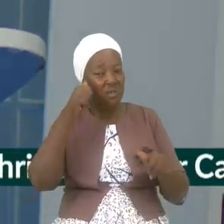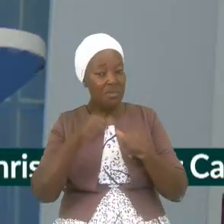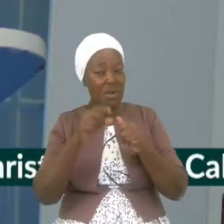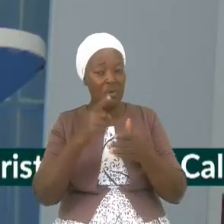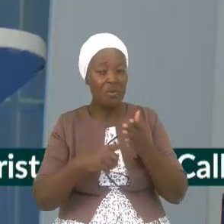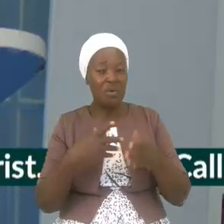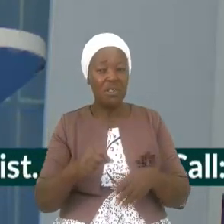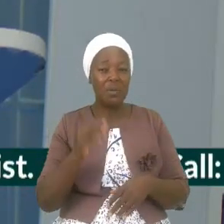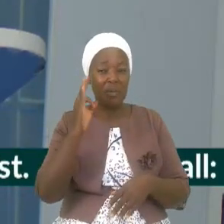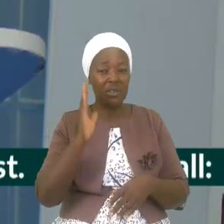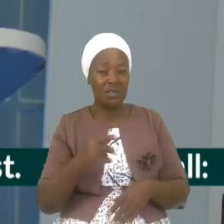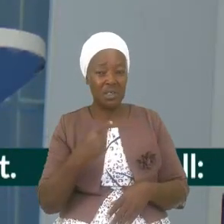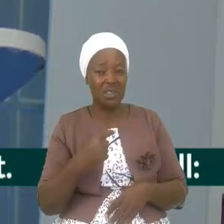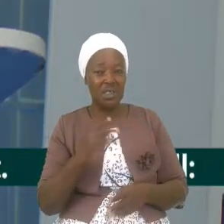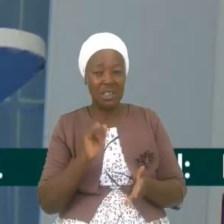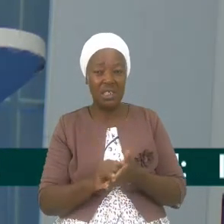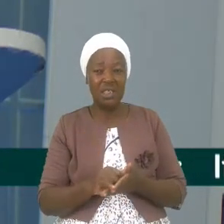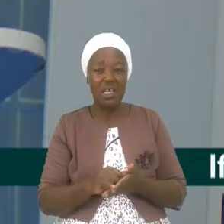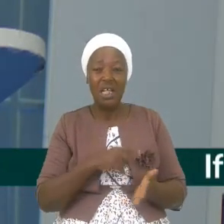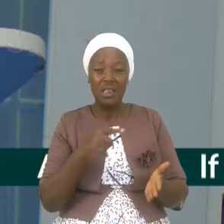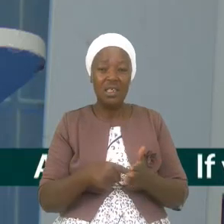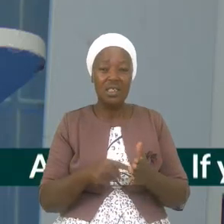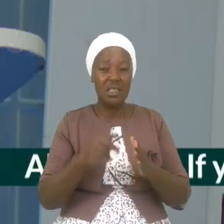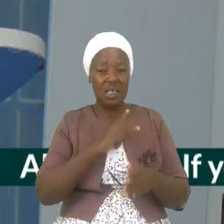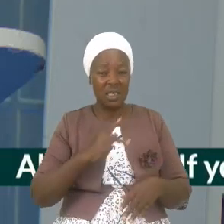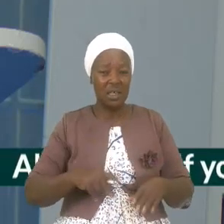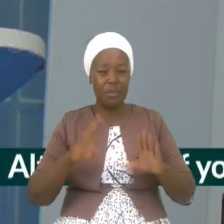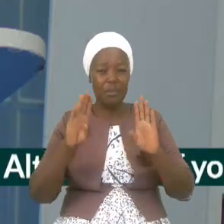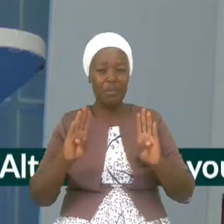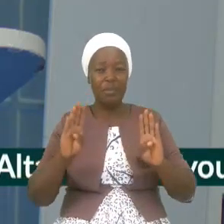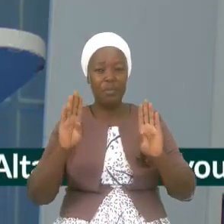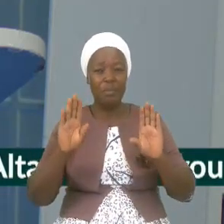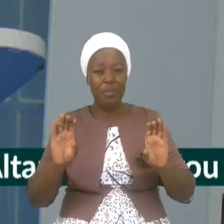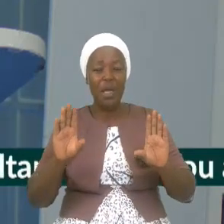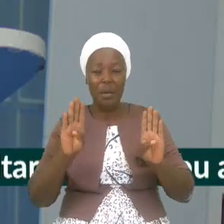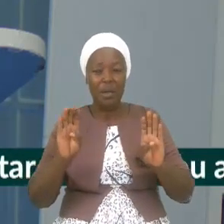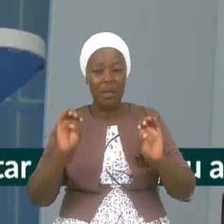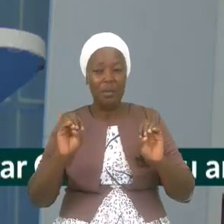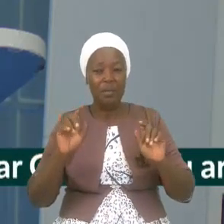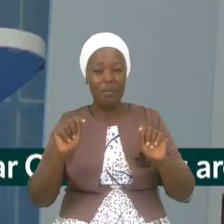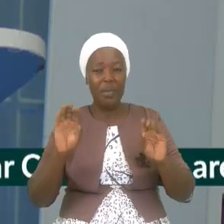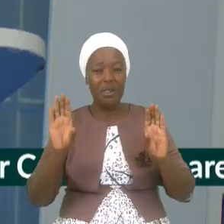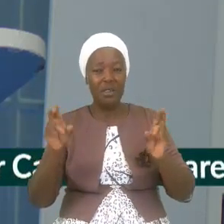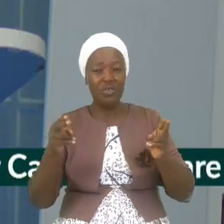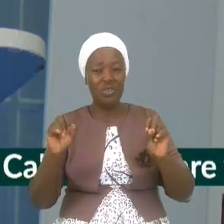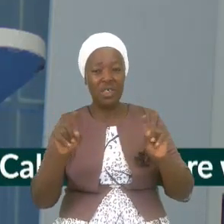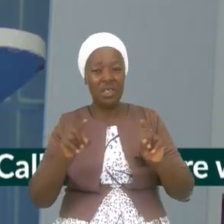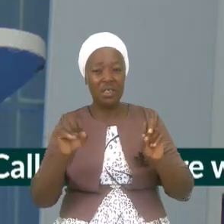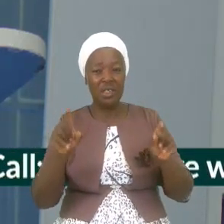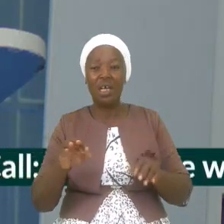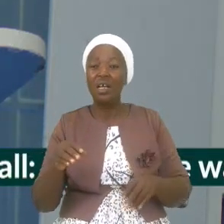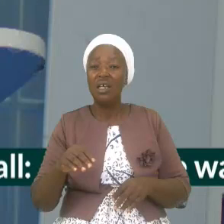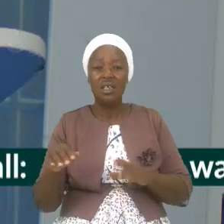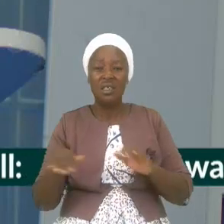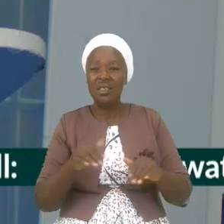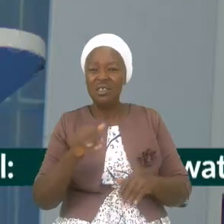Once you finish where you are, you can move to the next person close to you. I see some people standing on my right-hand side. Please, let's attend